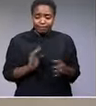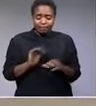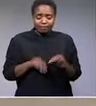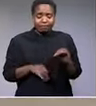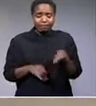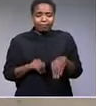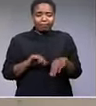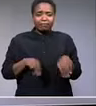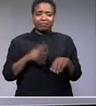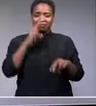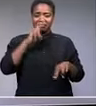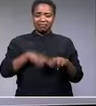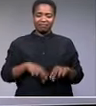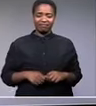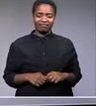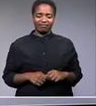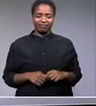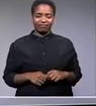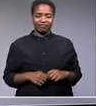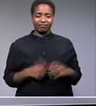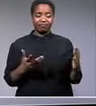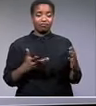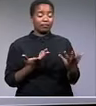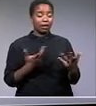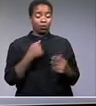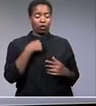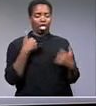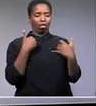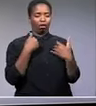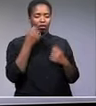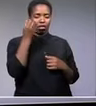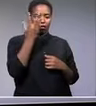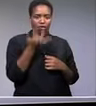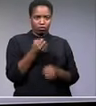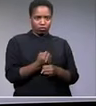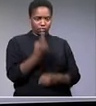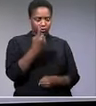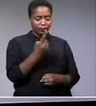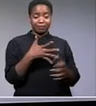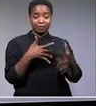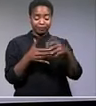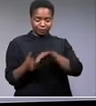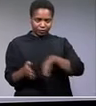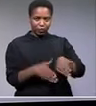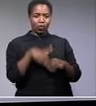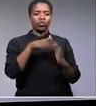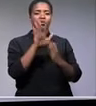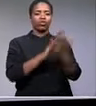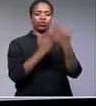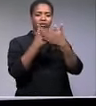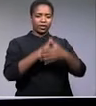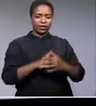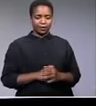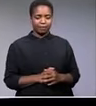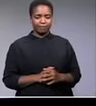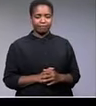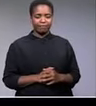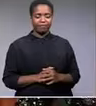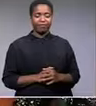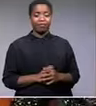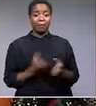fun. Sure, a few of us could have enjoyed that dip, especially in Johannesburg today. A reminder of your top stories before we